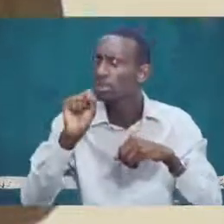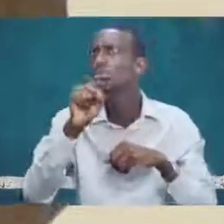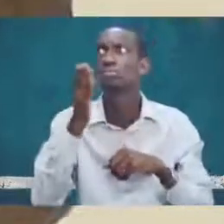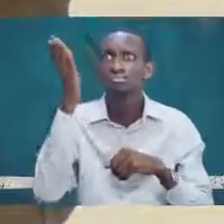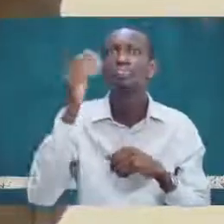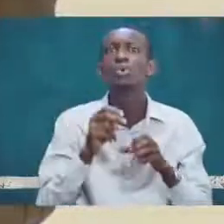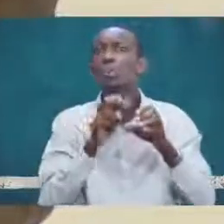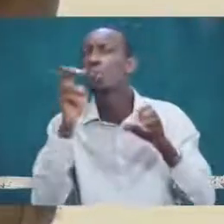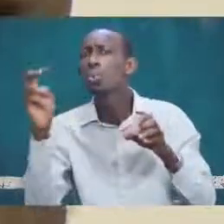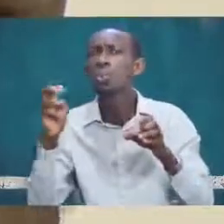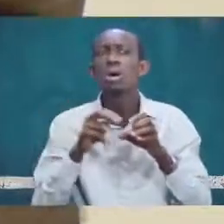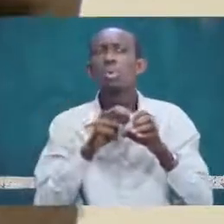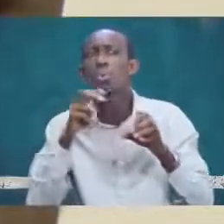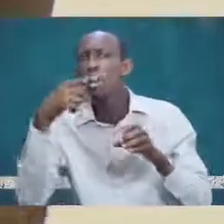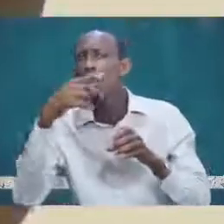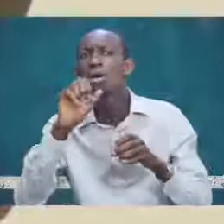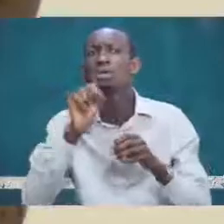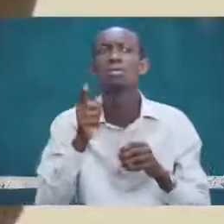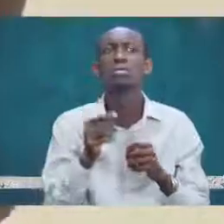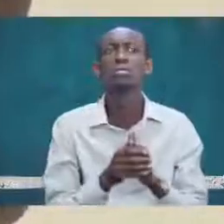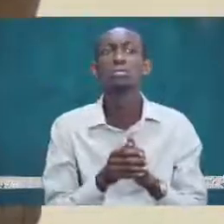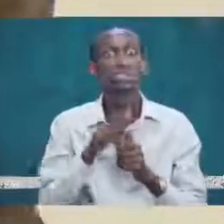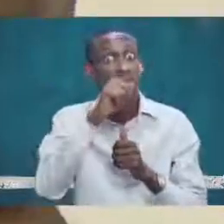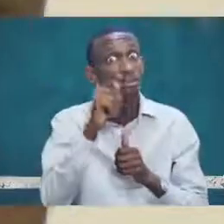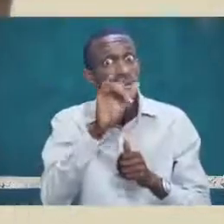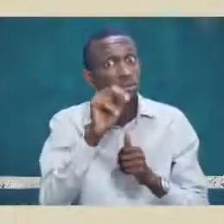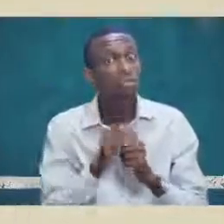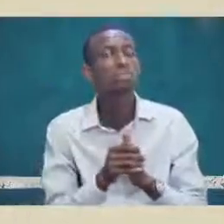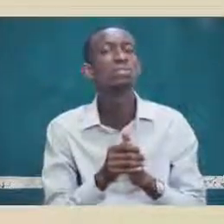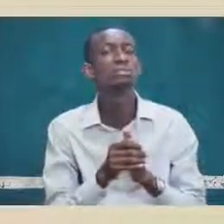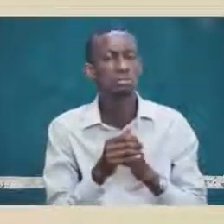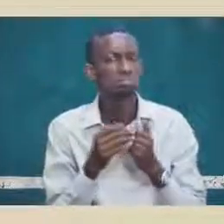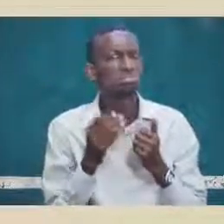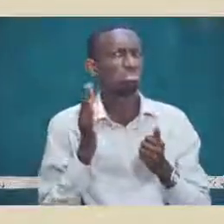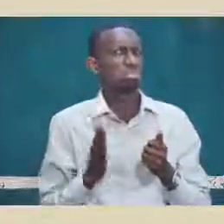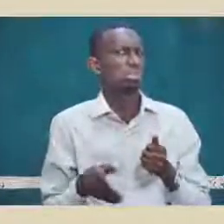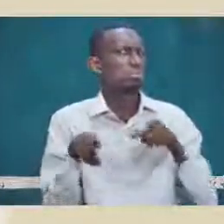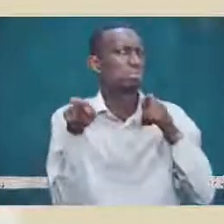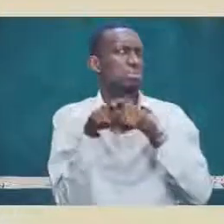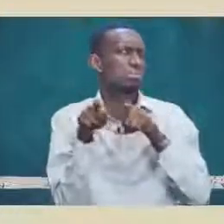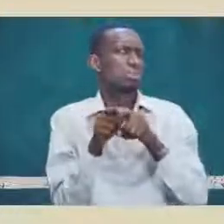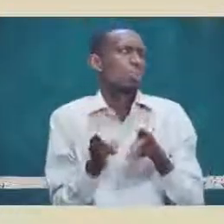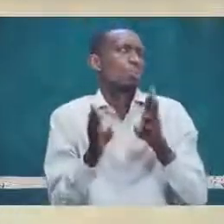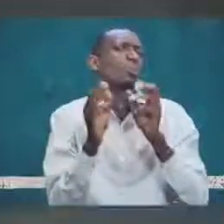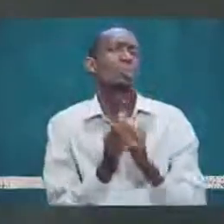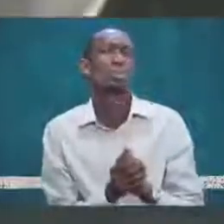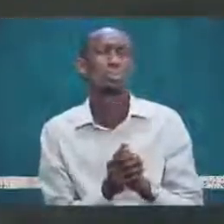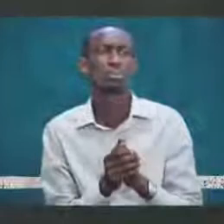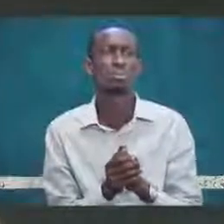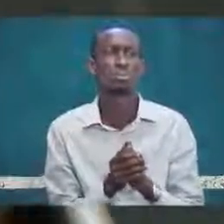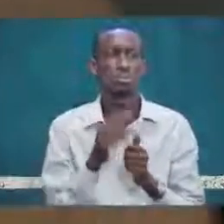because zinc lead carbonate behaves in the same way as, I think you can see